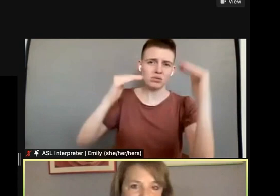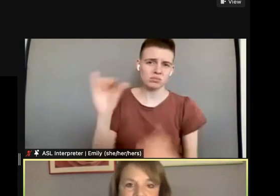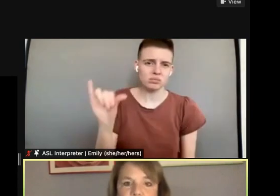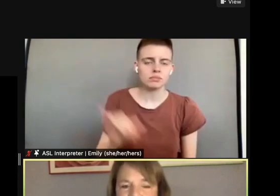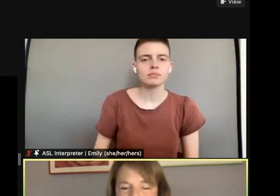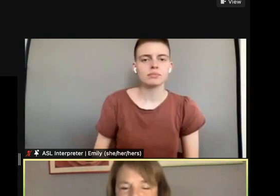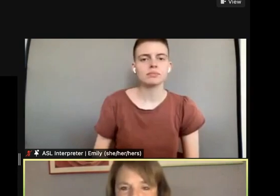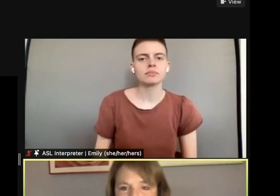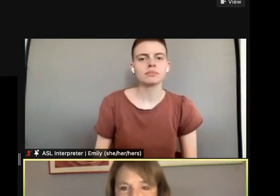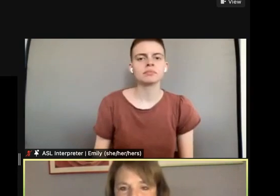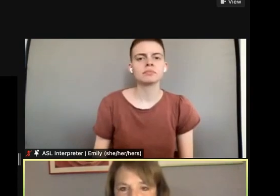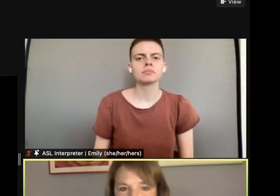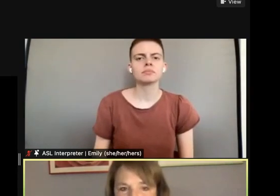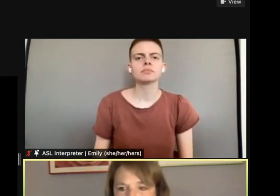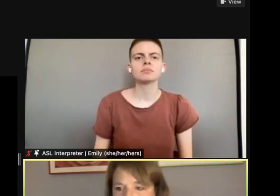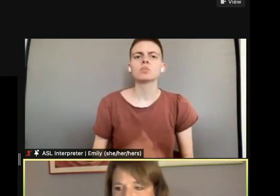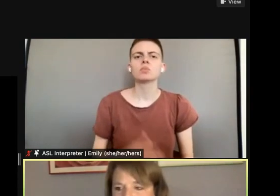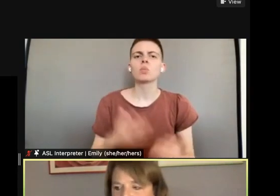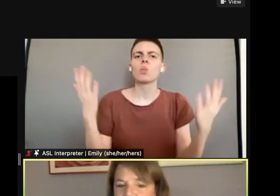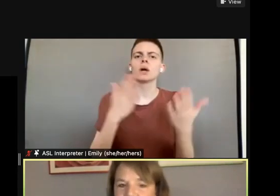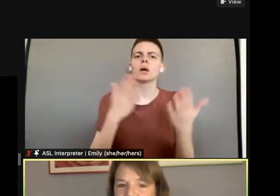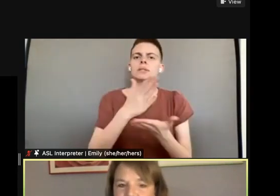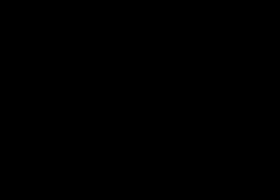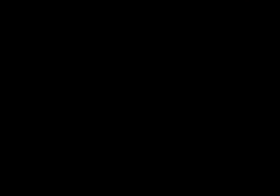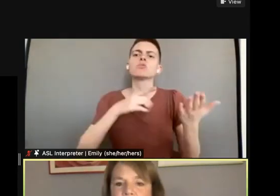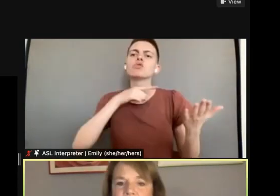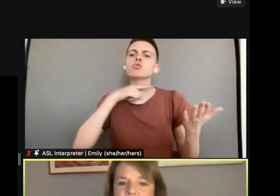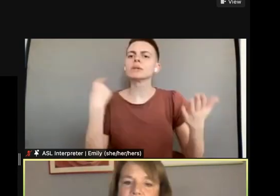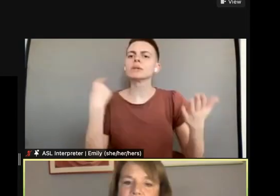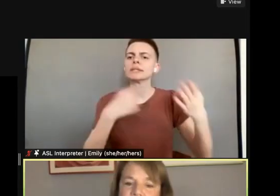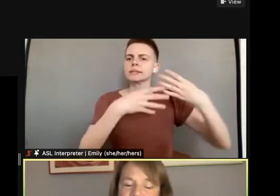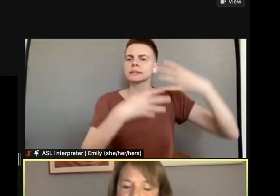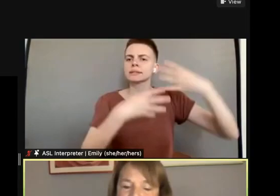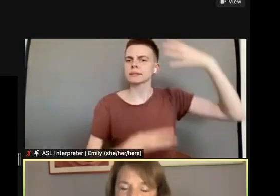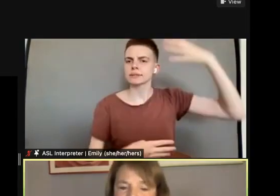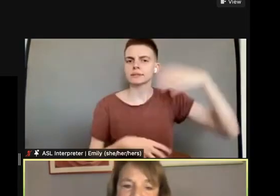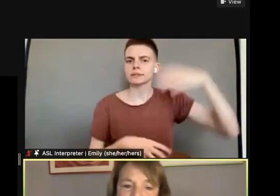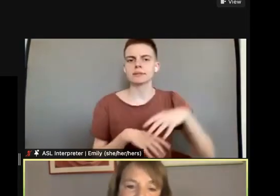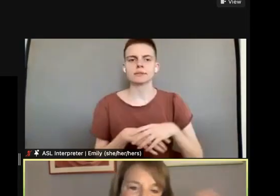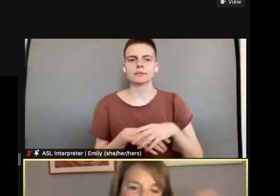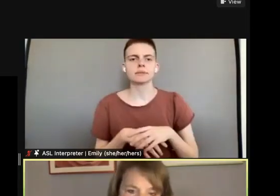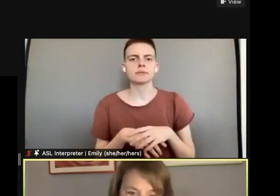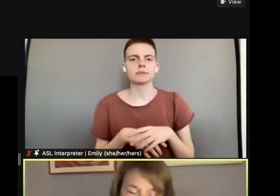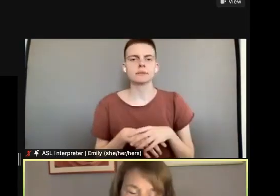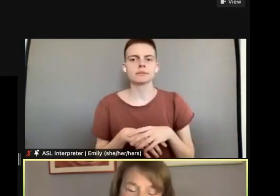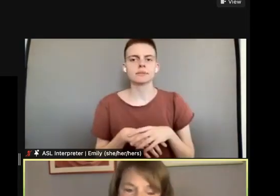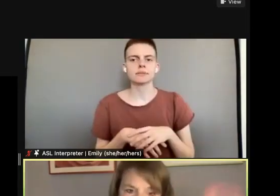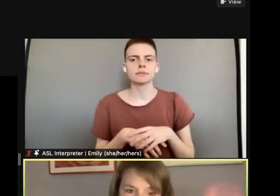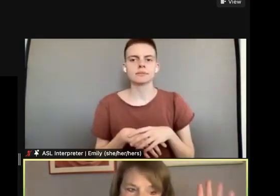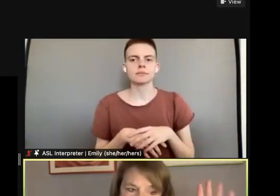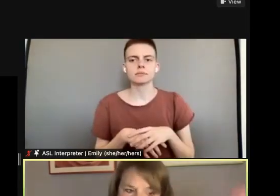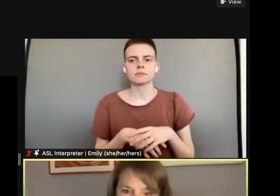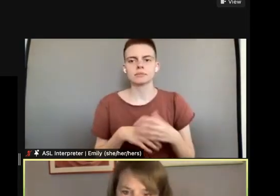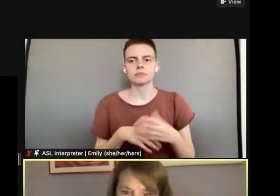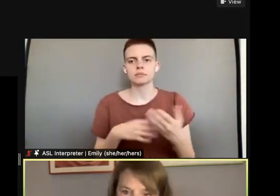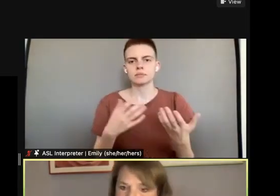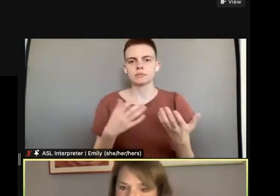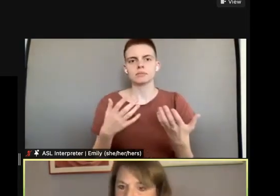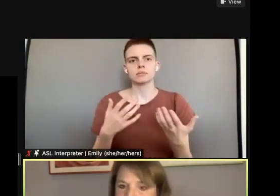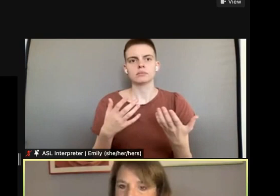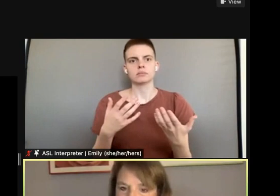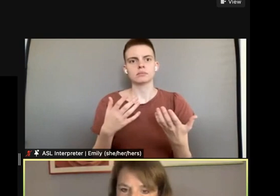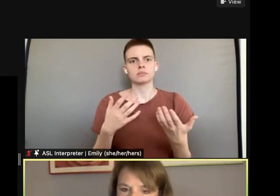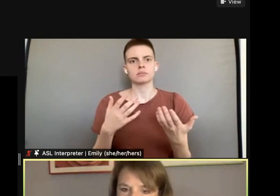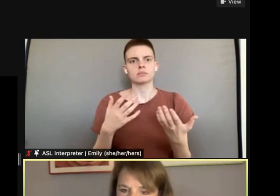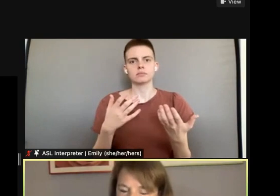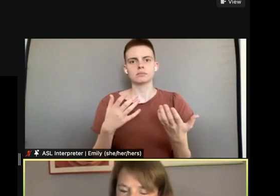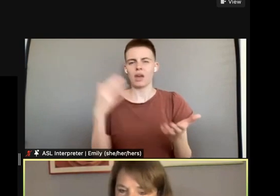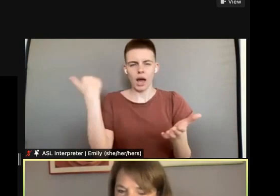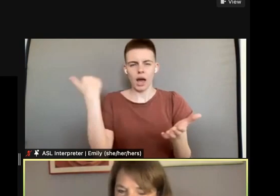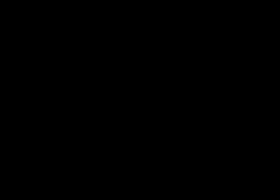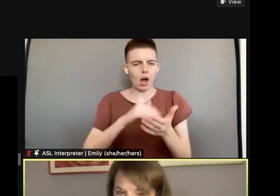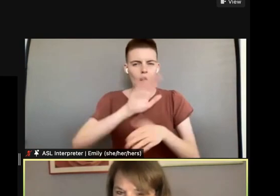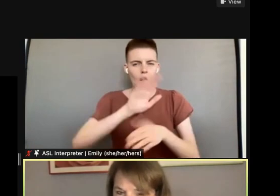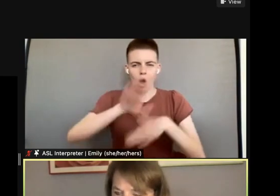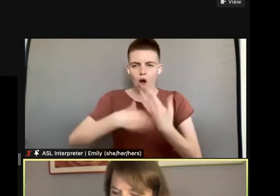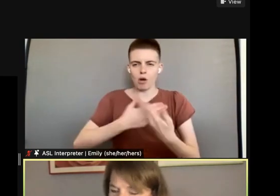about some of the risks by characteristic. So, everything I do is pretty much framed in these